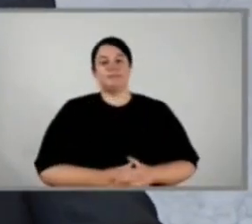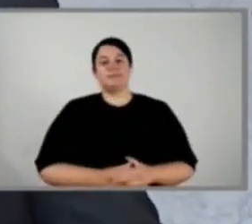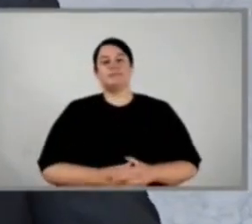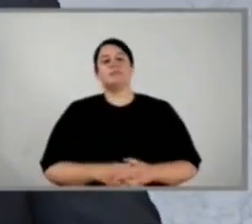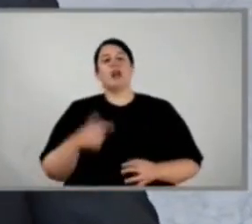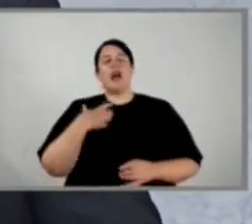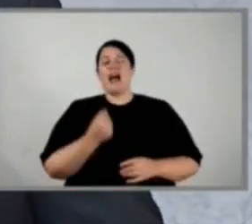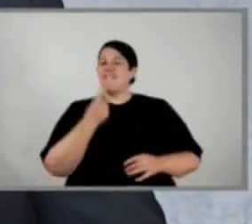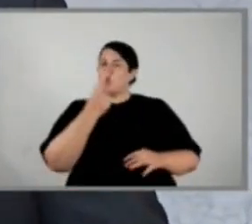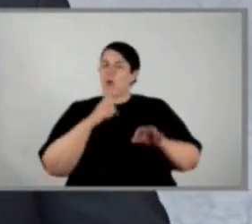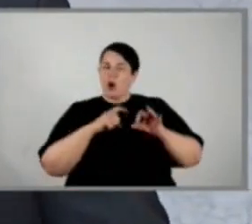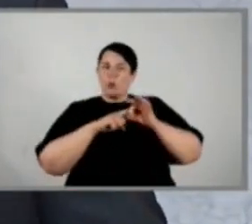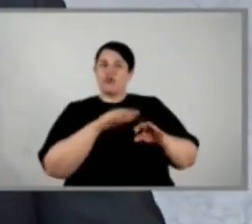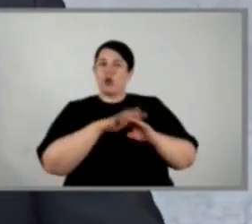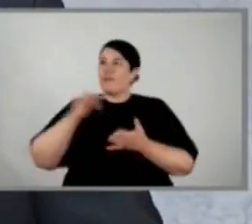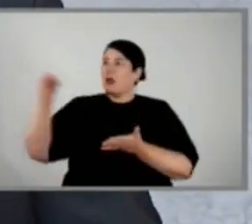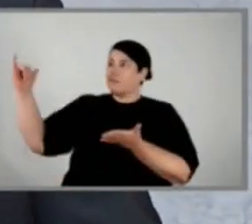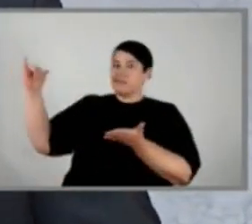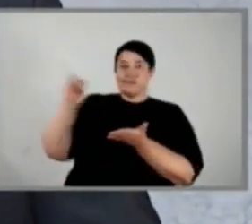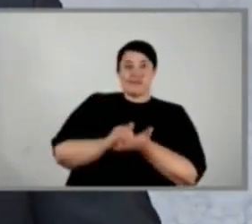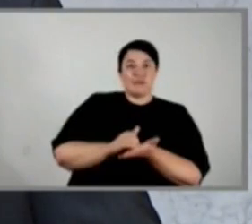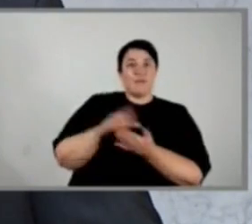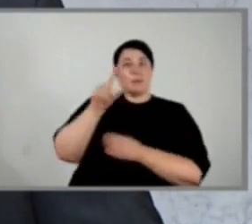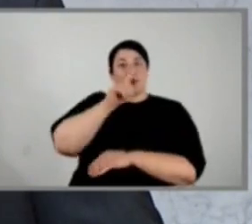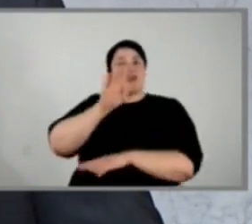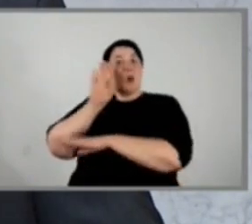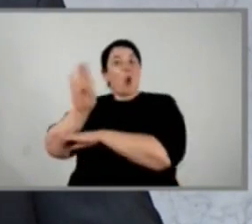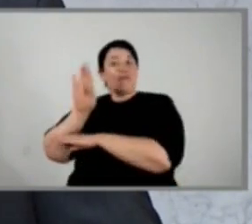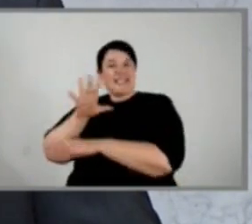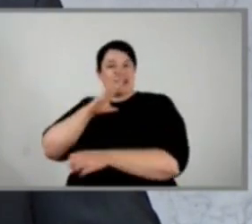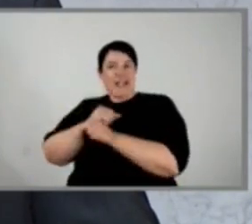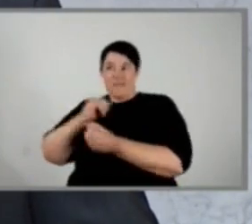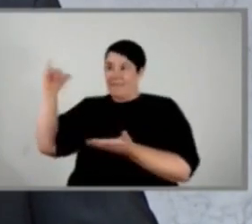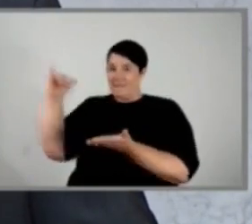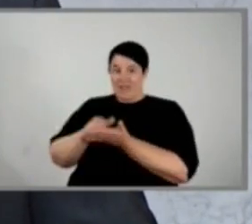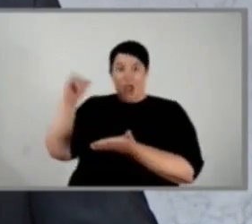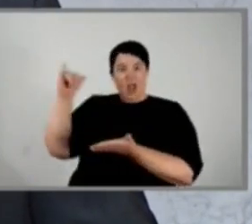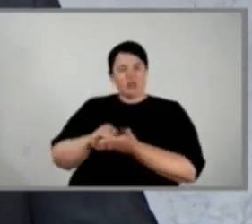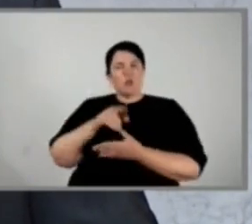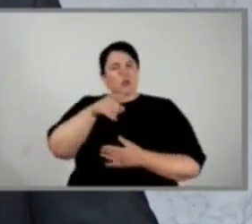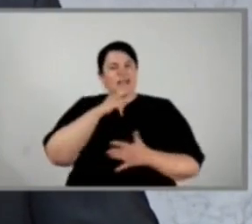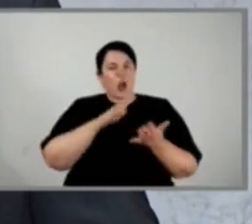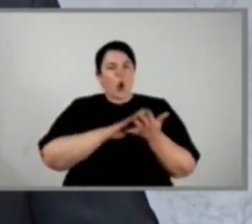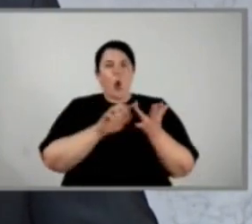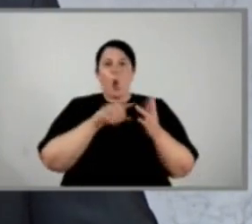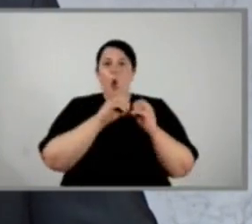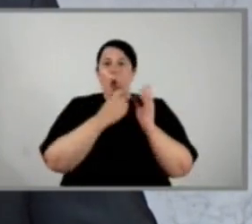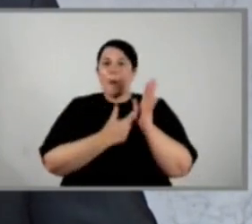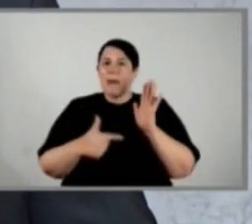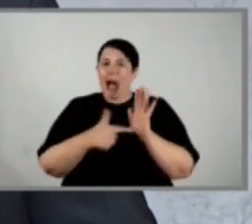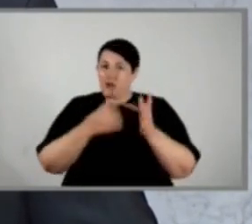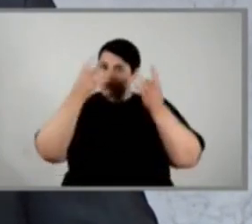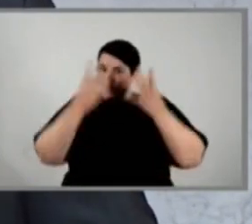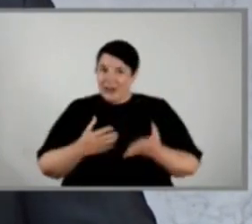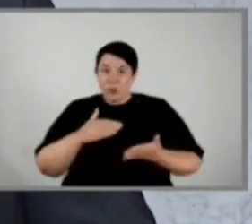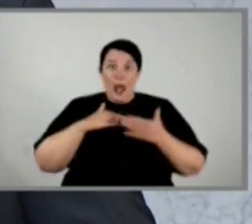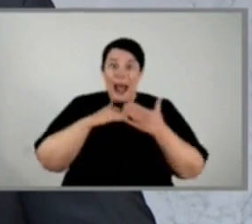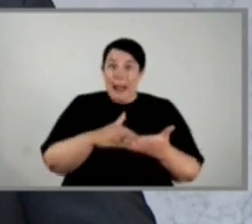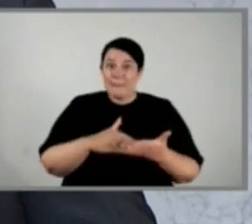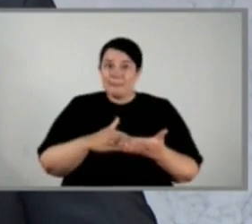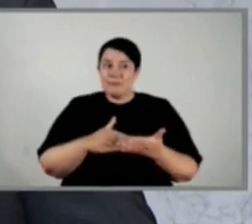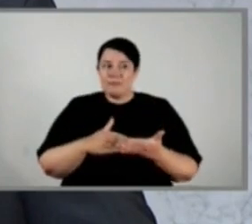said that Hobart's ready and willing to assist if that becomes necessary. If not now, when? There are thousands